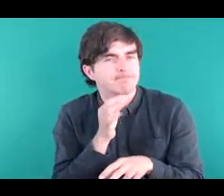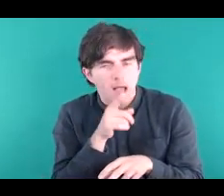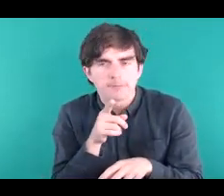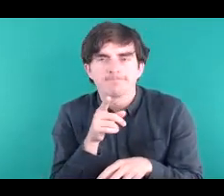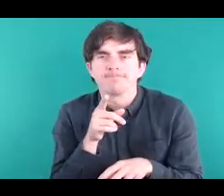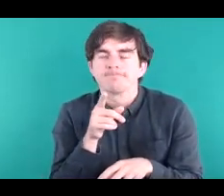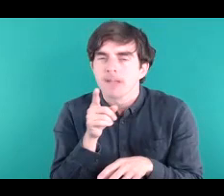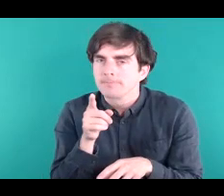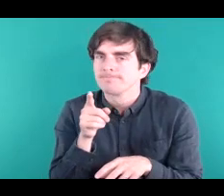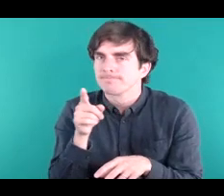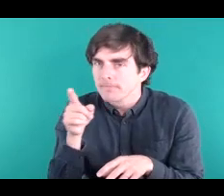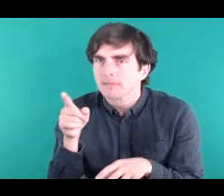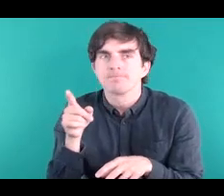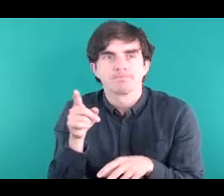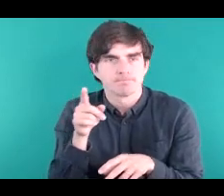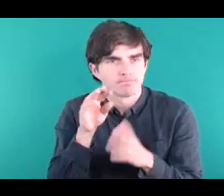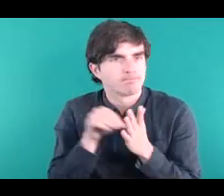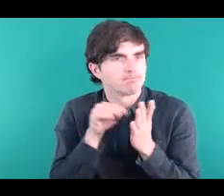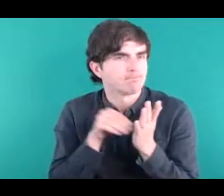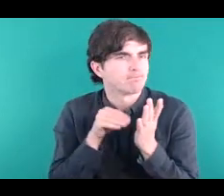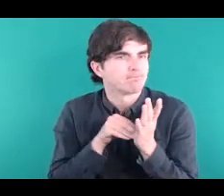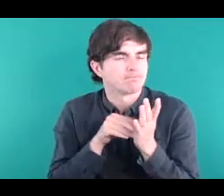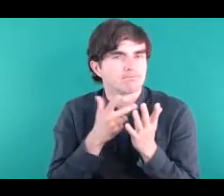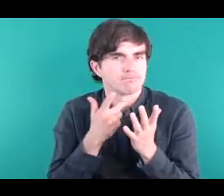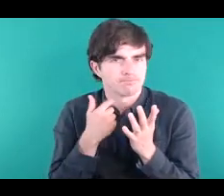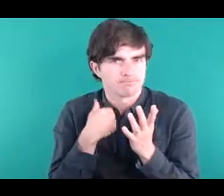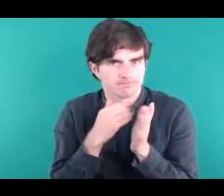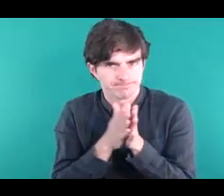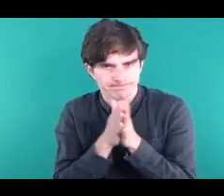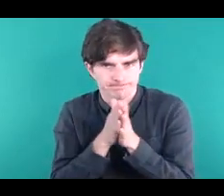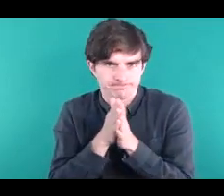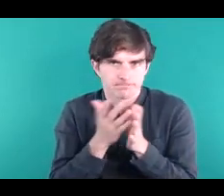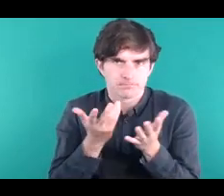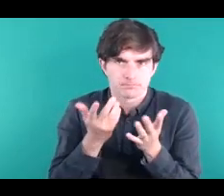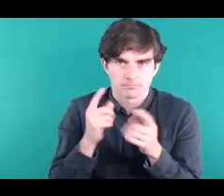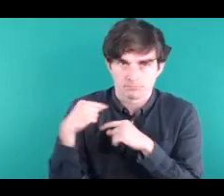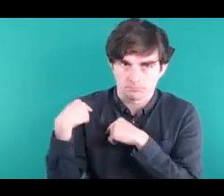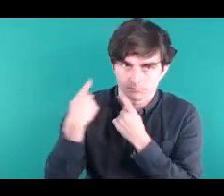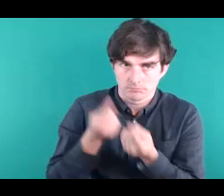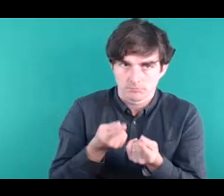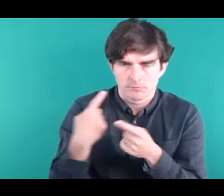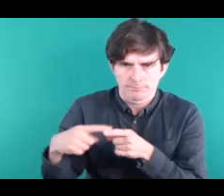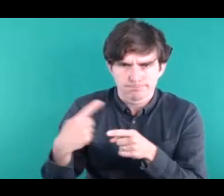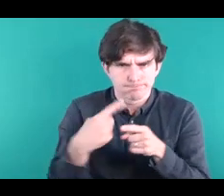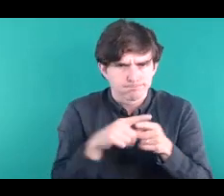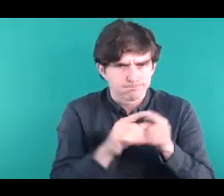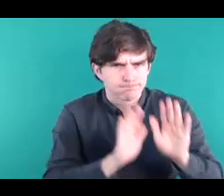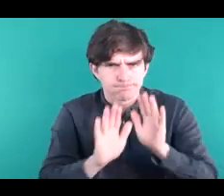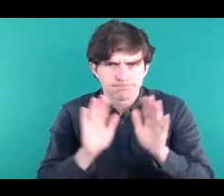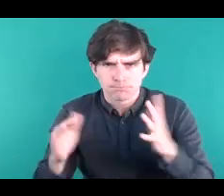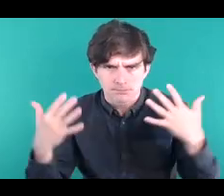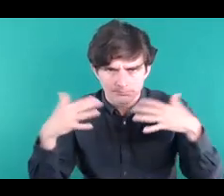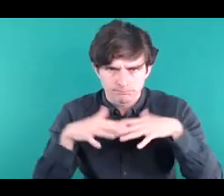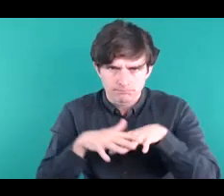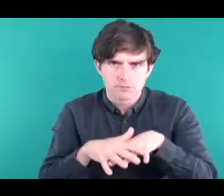or conclusions in terms of social protection and people with disabilities. So, Alex, if you can move to the